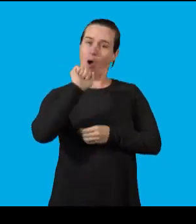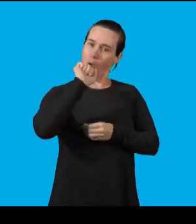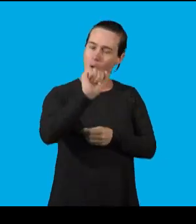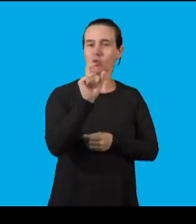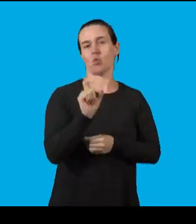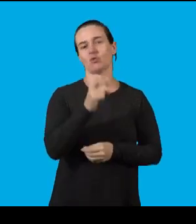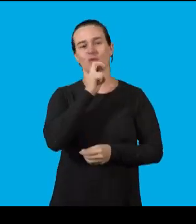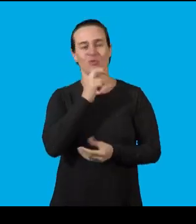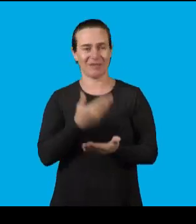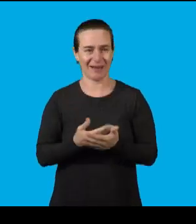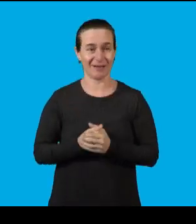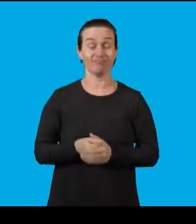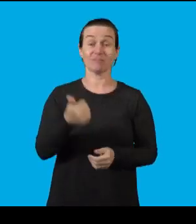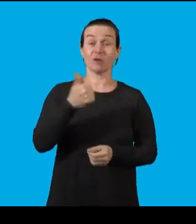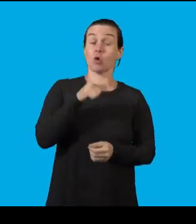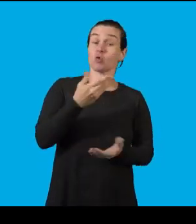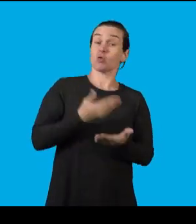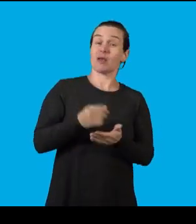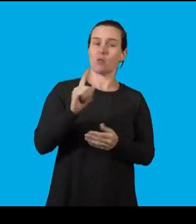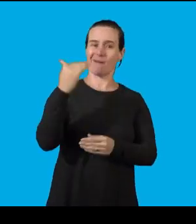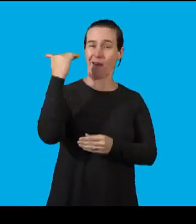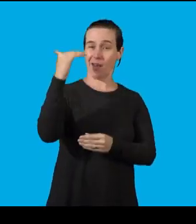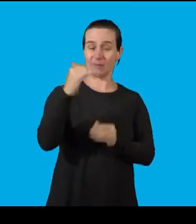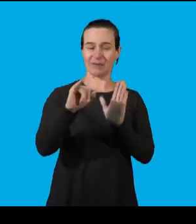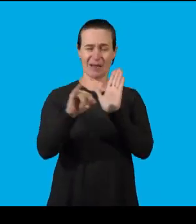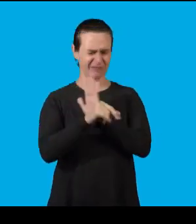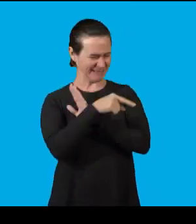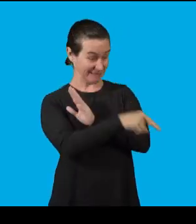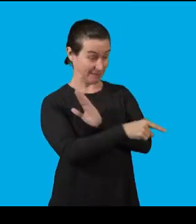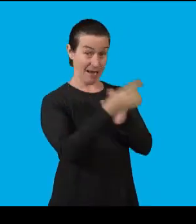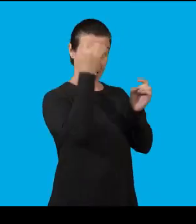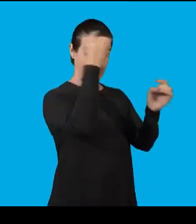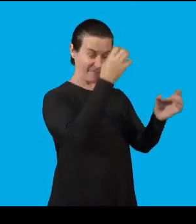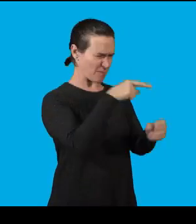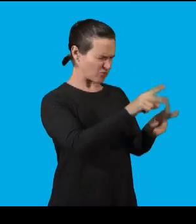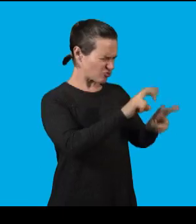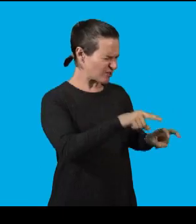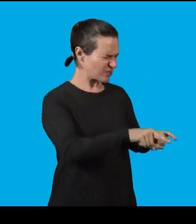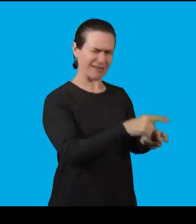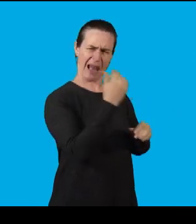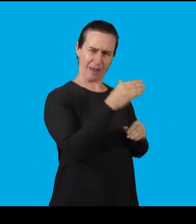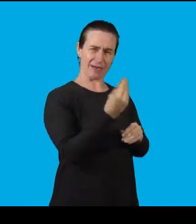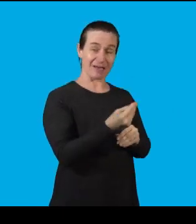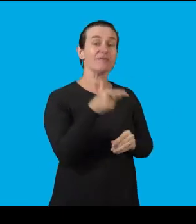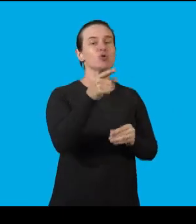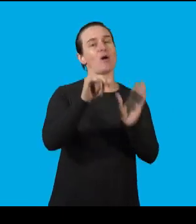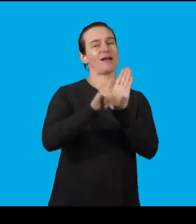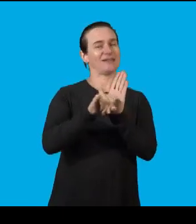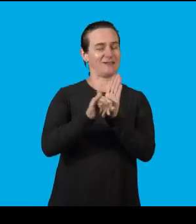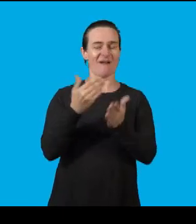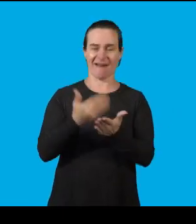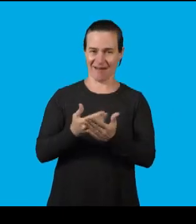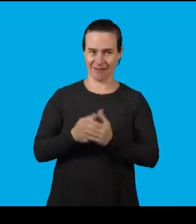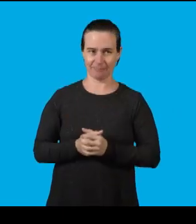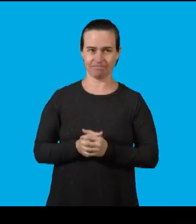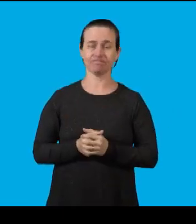own words. And you are able to identify limitations of the sources. In